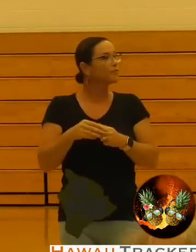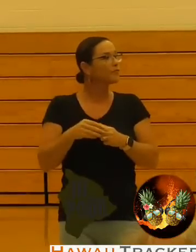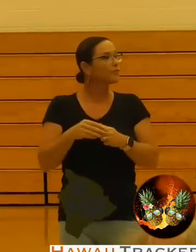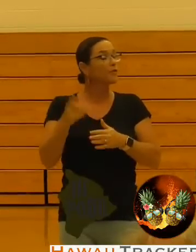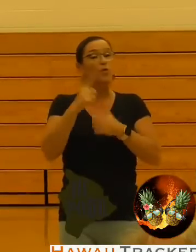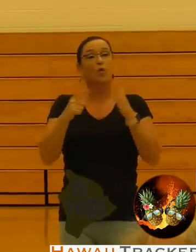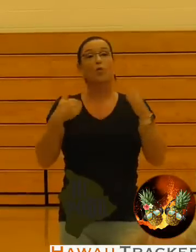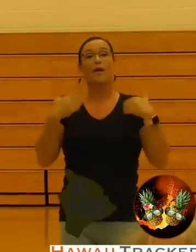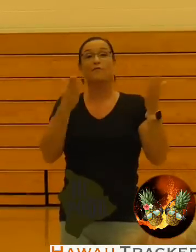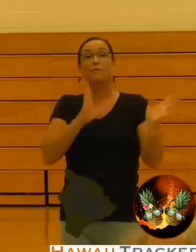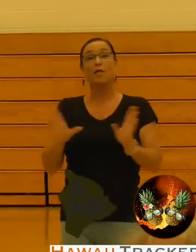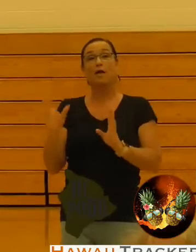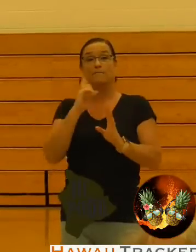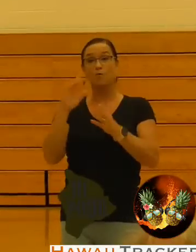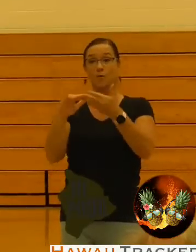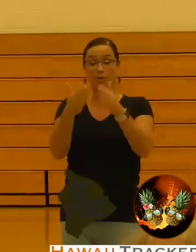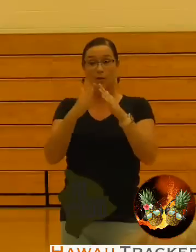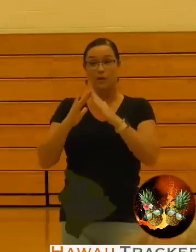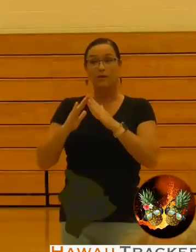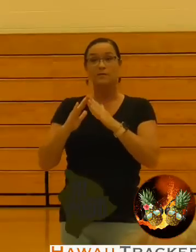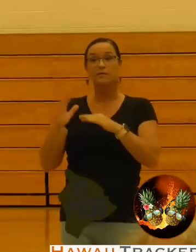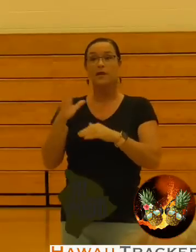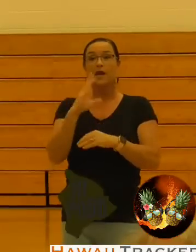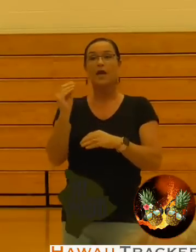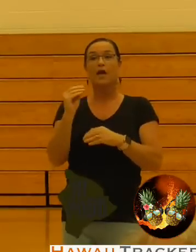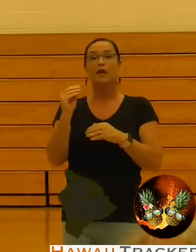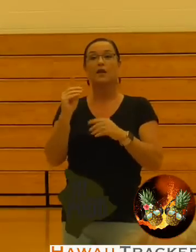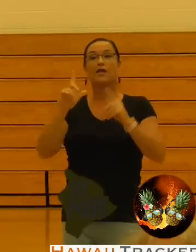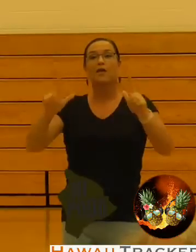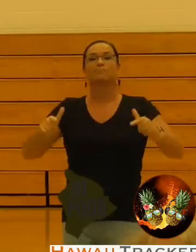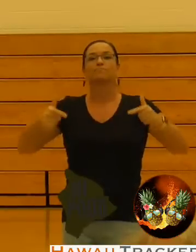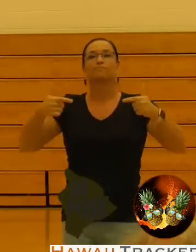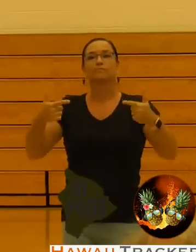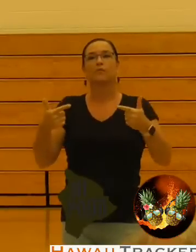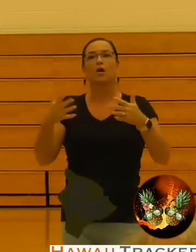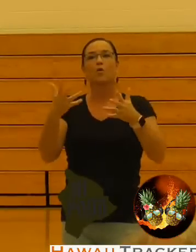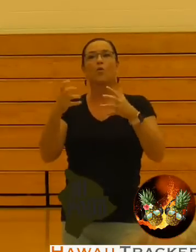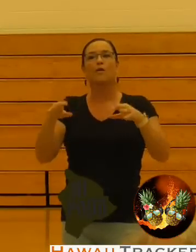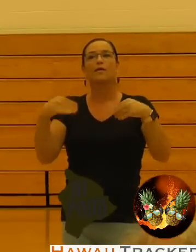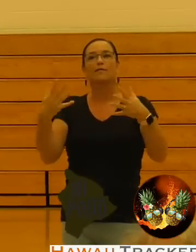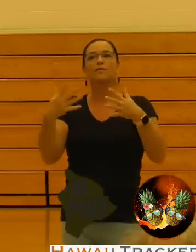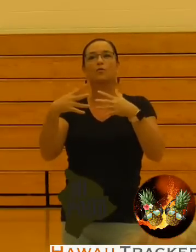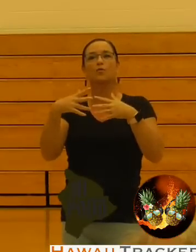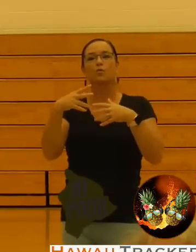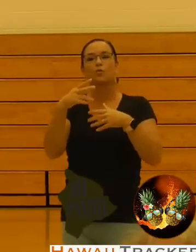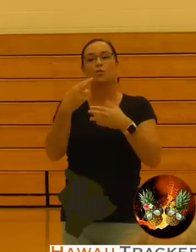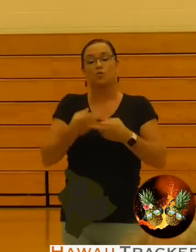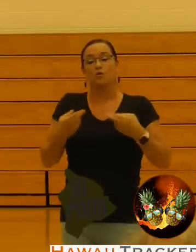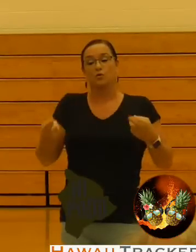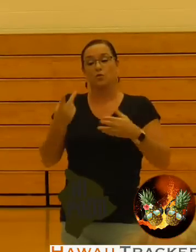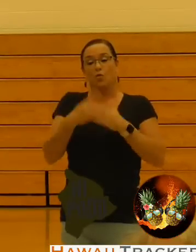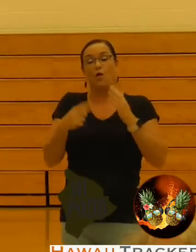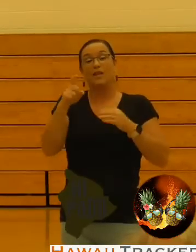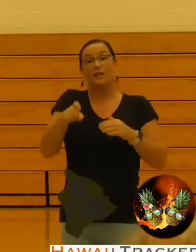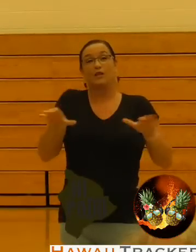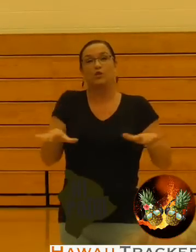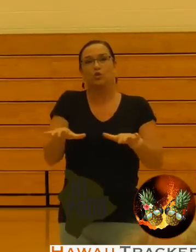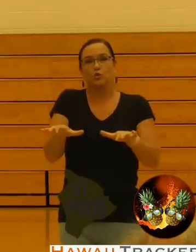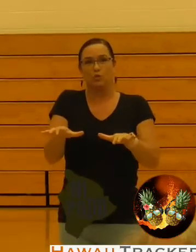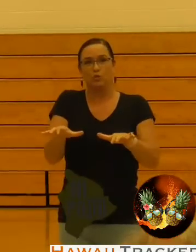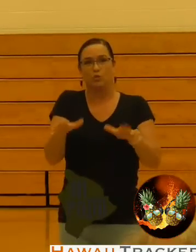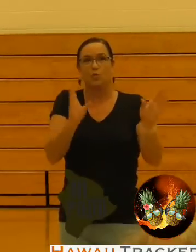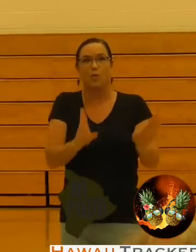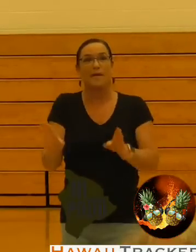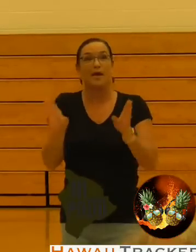what we have planned for the communities. And then we want to give you guys the tools for what you can do, for what you can